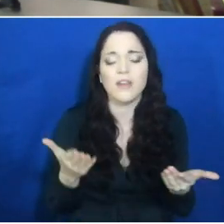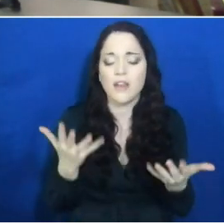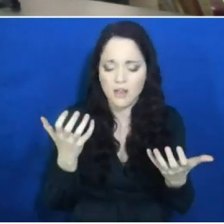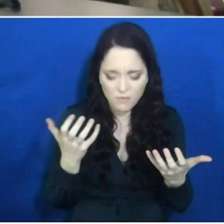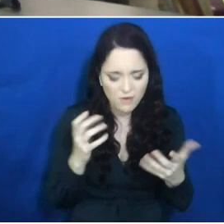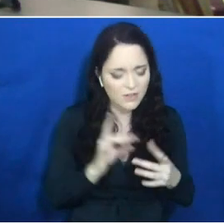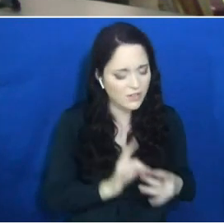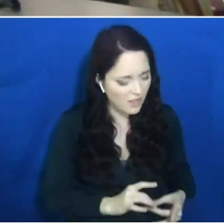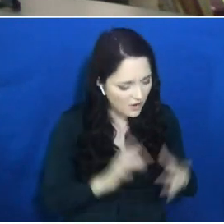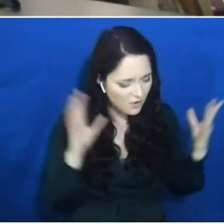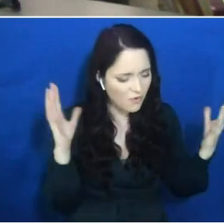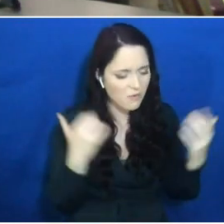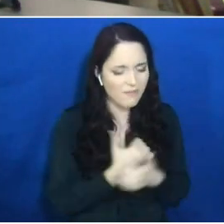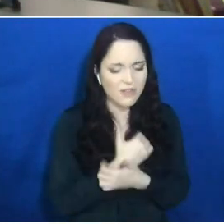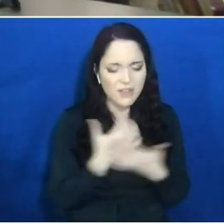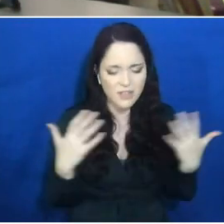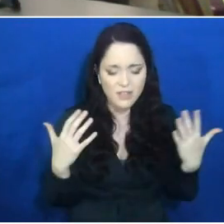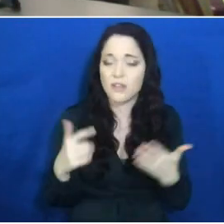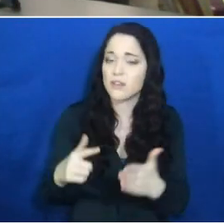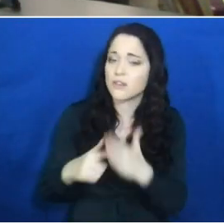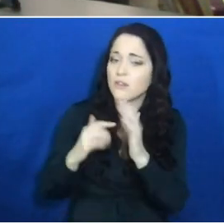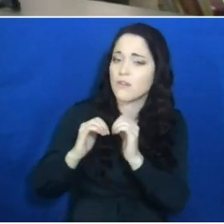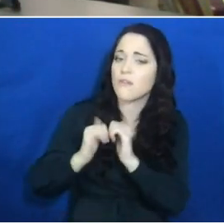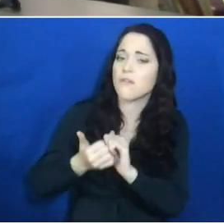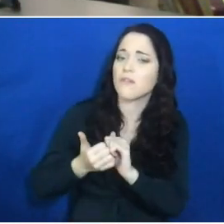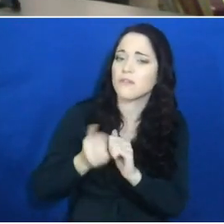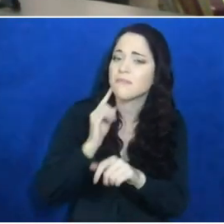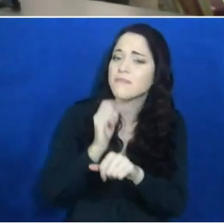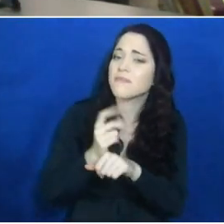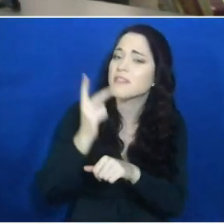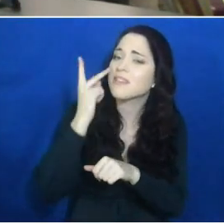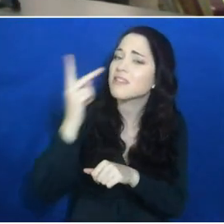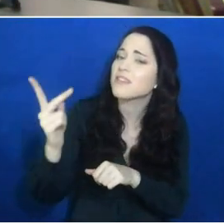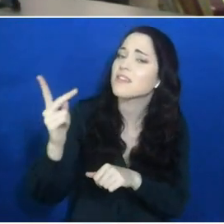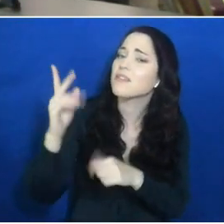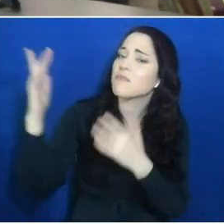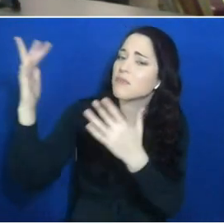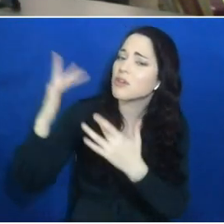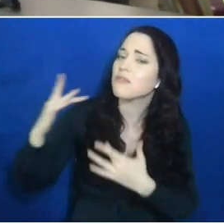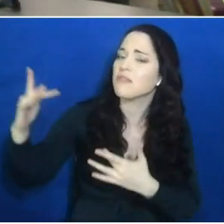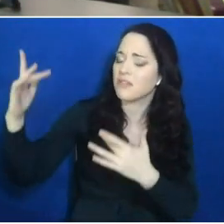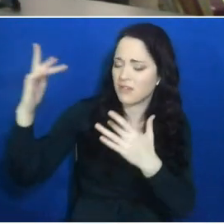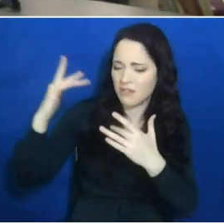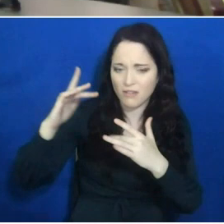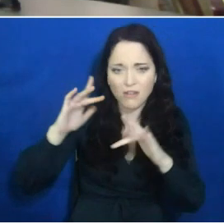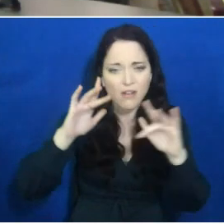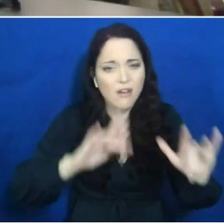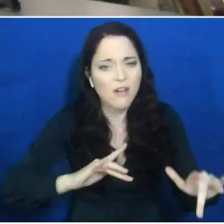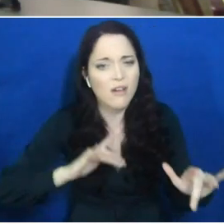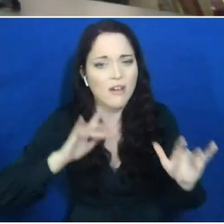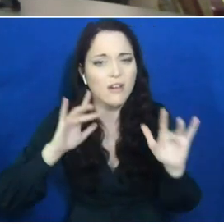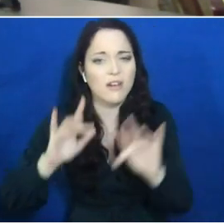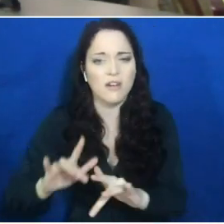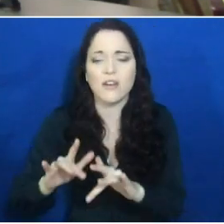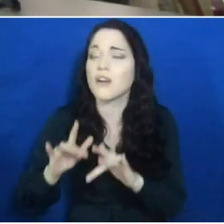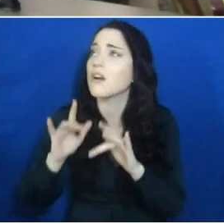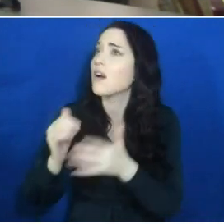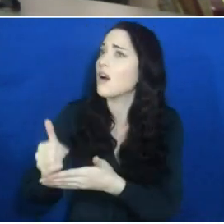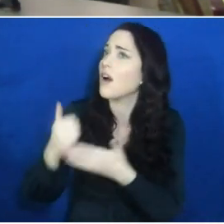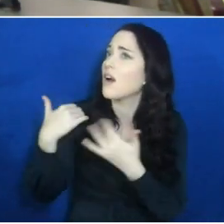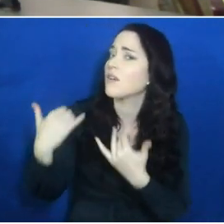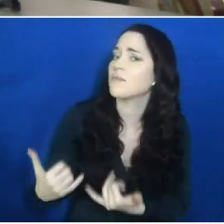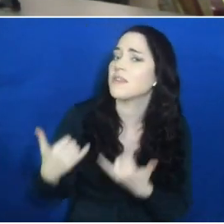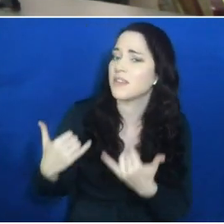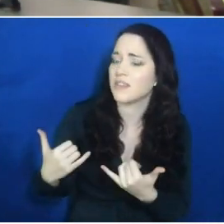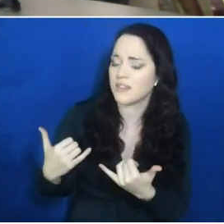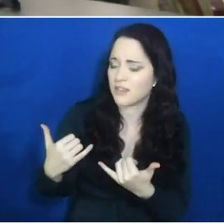me how to see what your mercy sees. Help me now to give what you